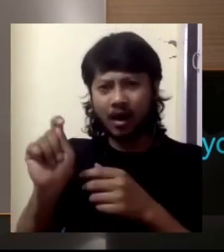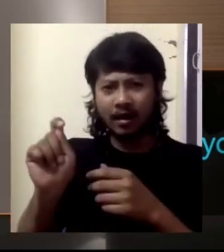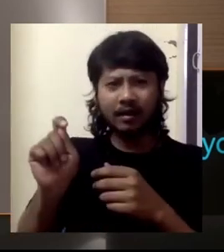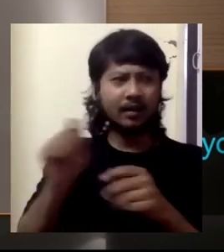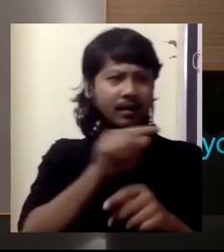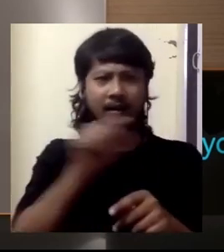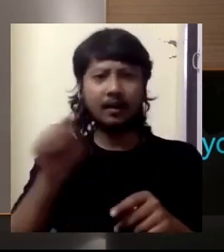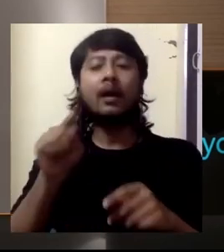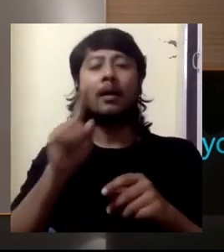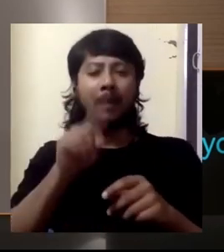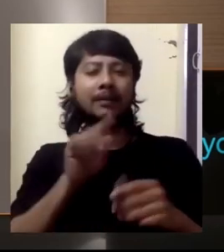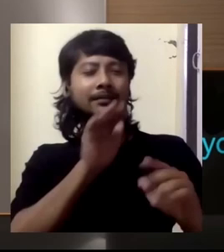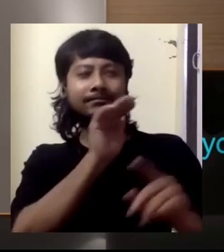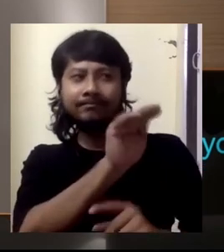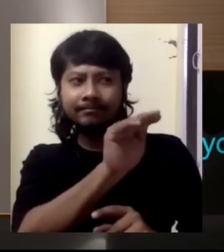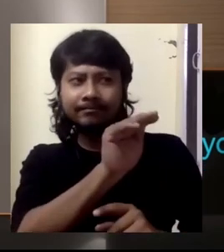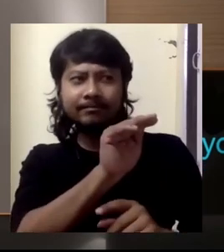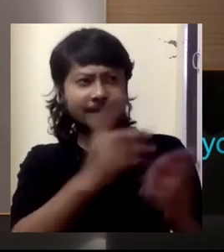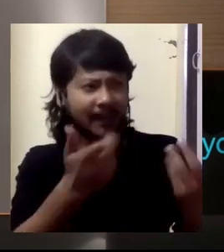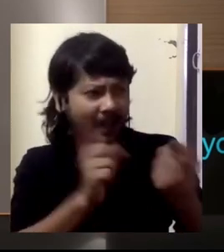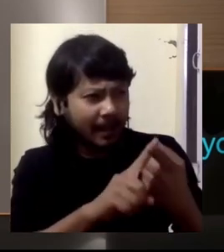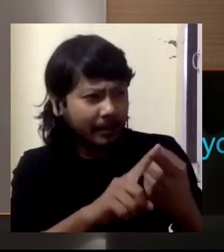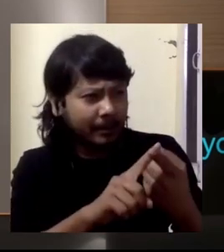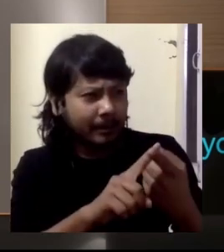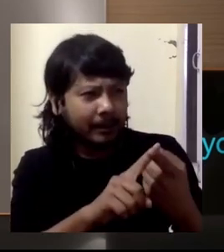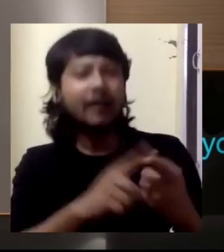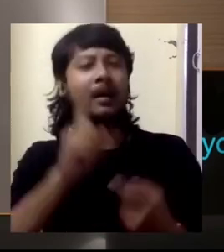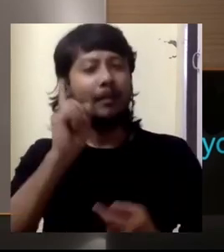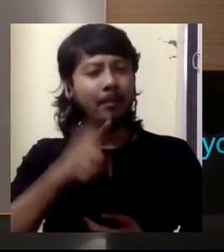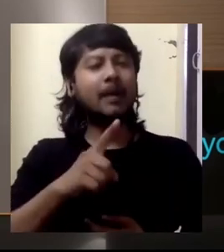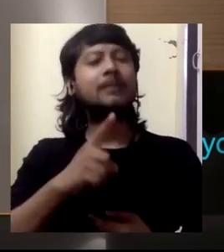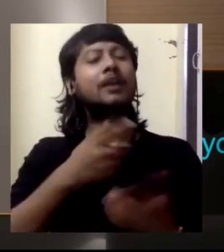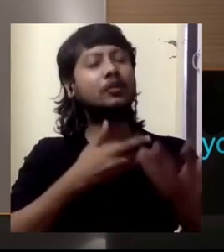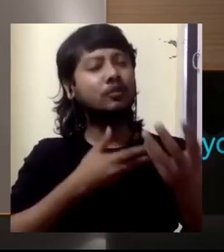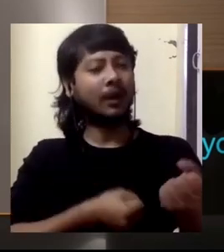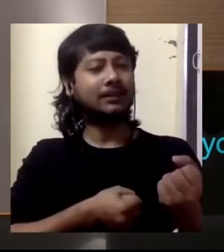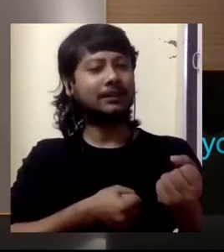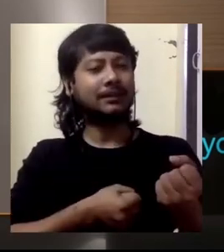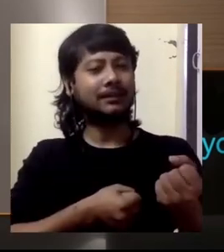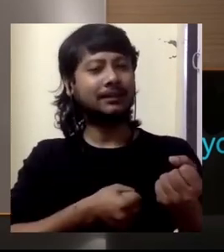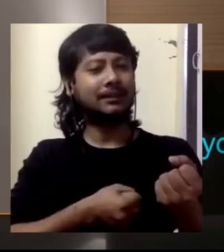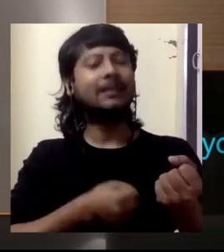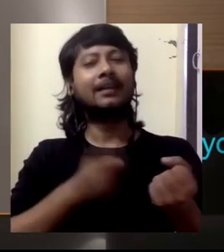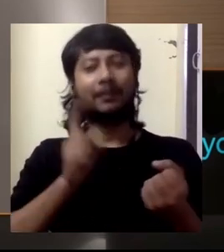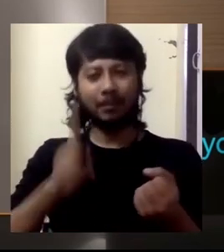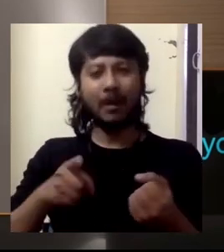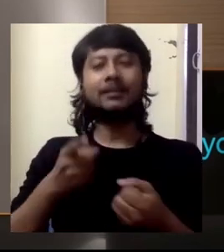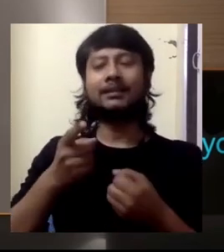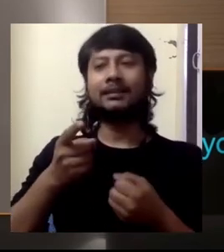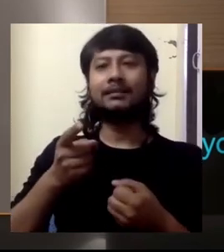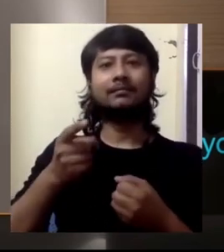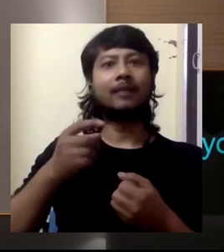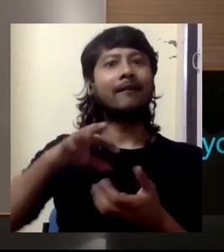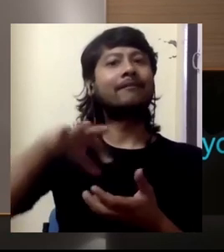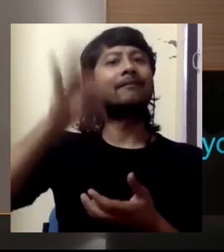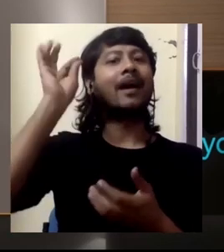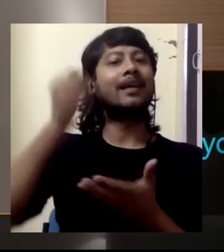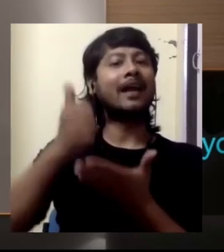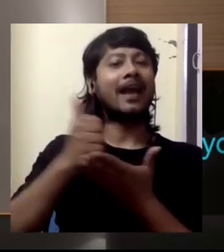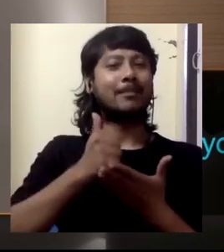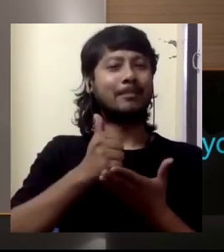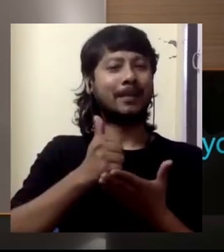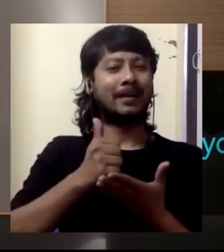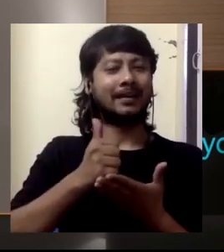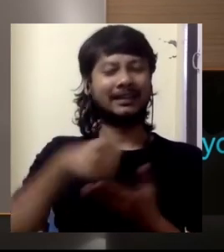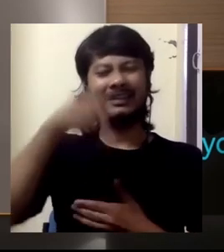You begin with the faith that if you ask for help, help would find its way to you, right? I think that is the beginning that I can